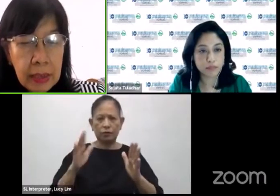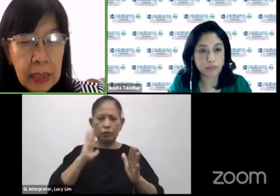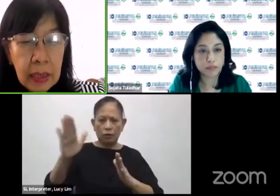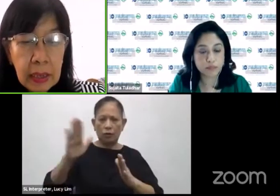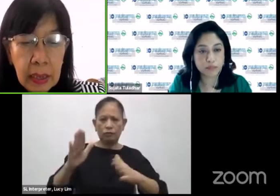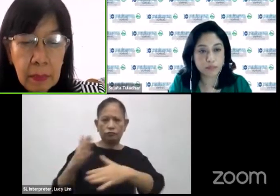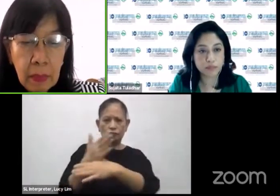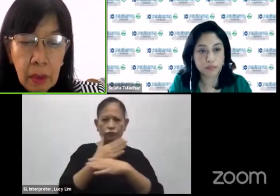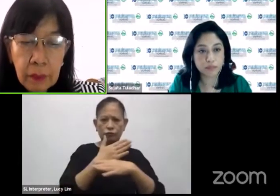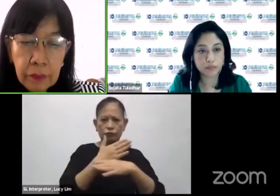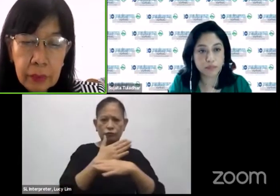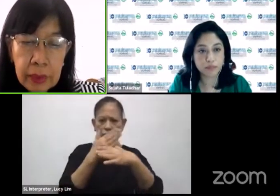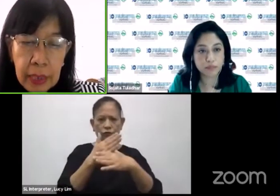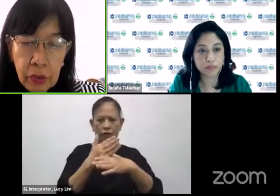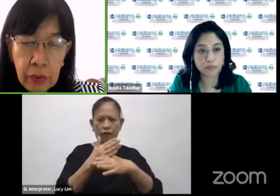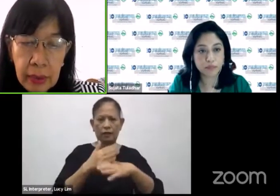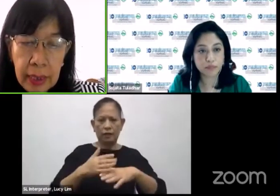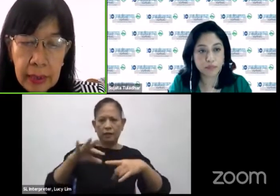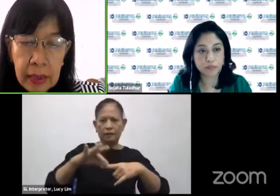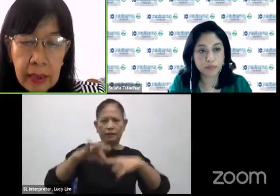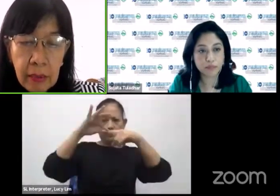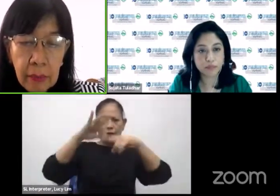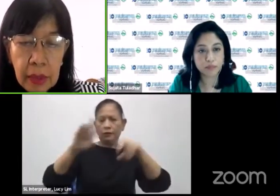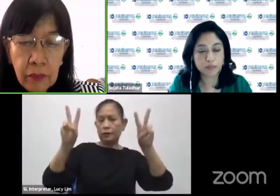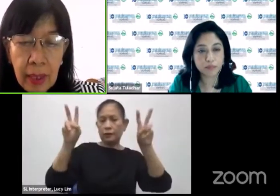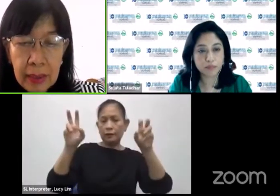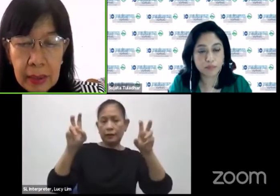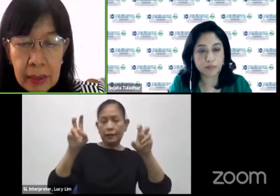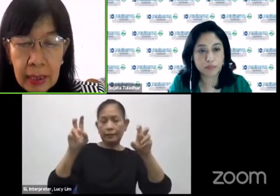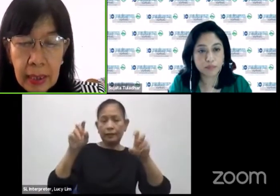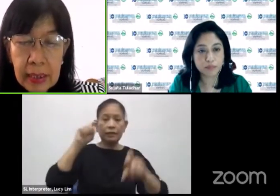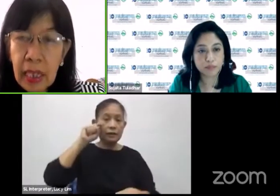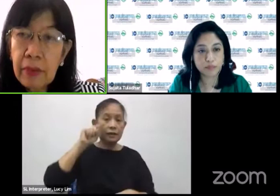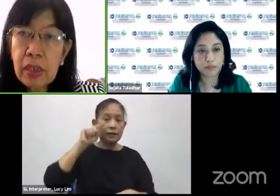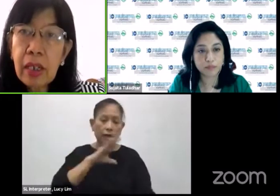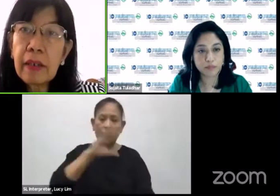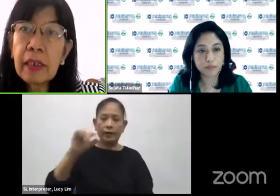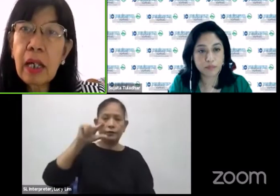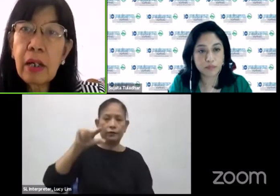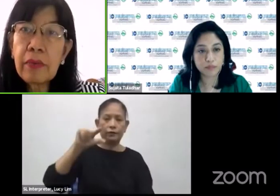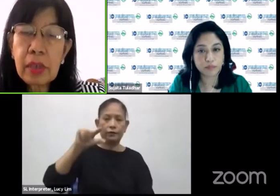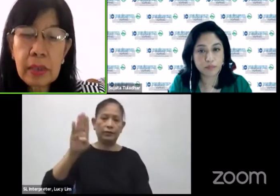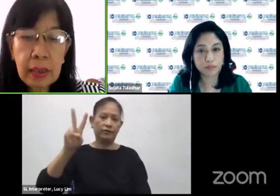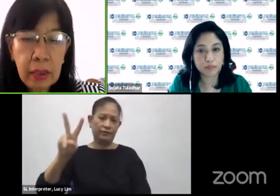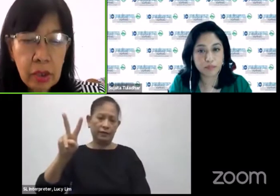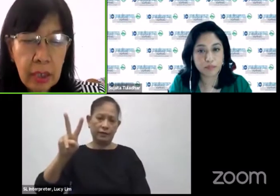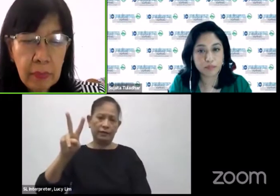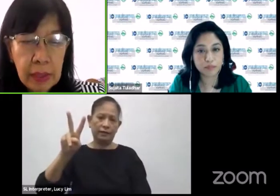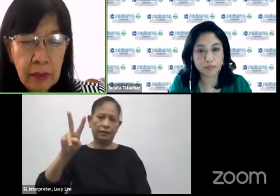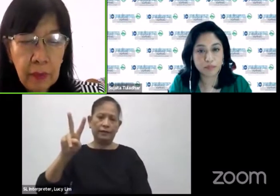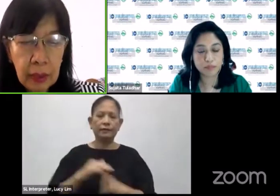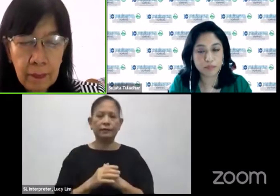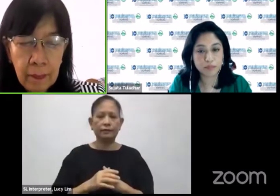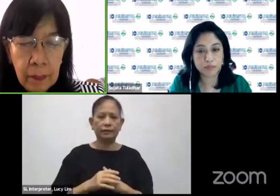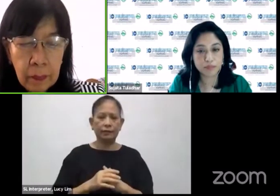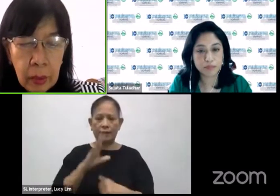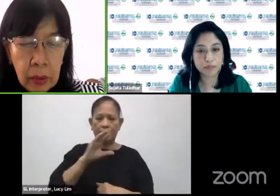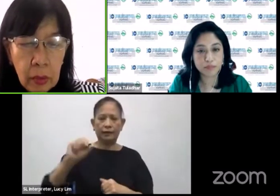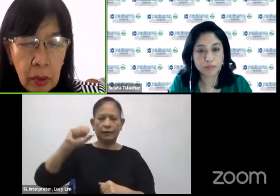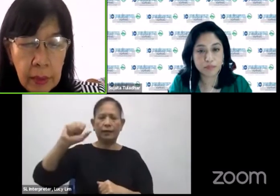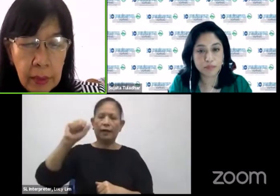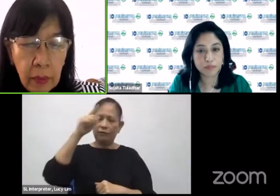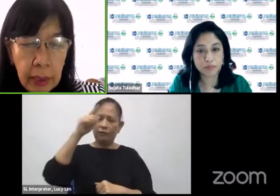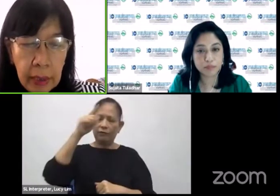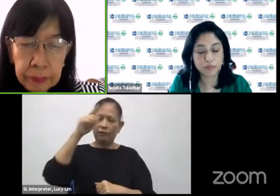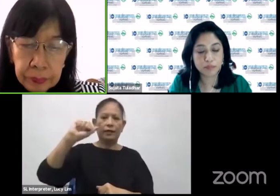our session theme of sexual and gender-based violence and SRHR in our region, the Asia and Pacific. You